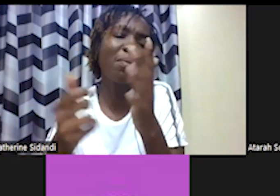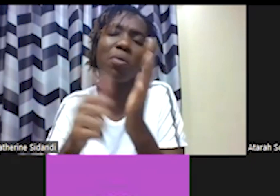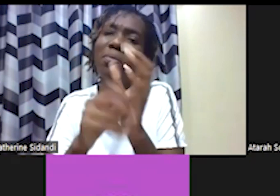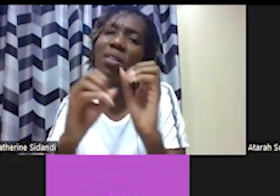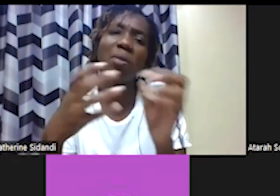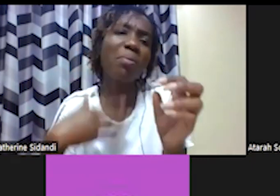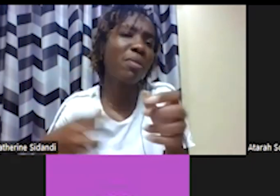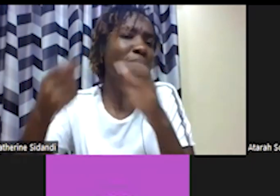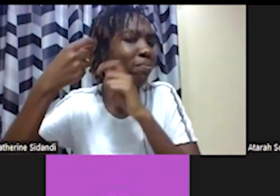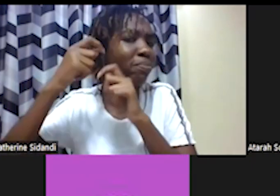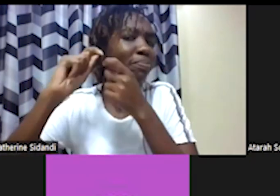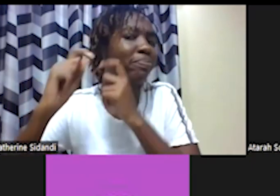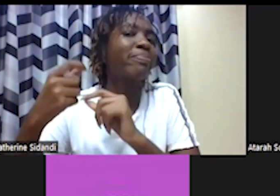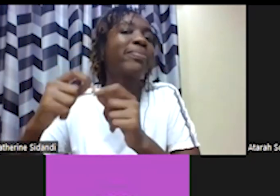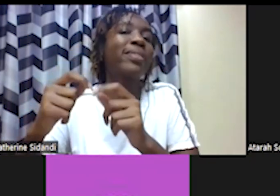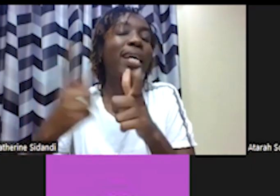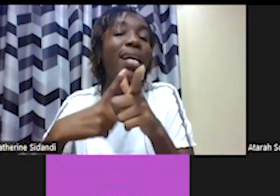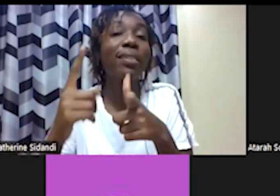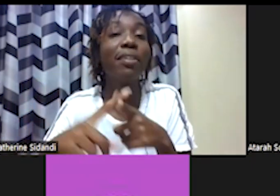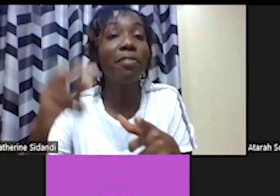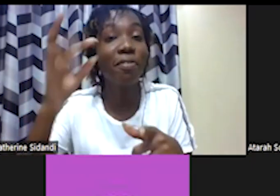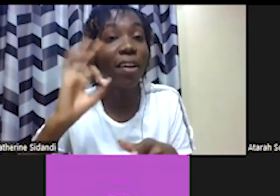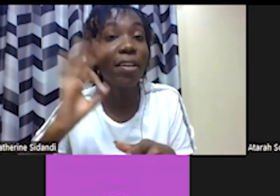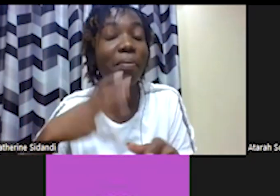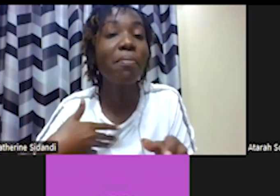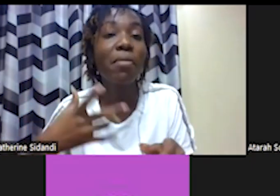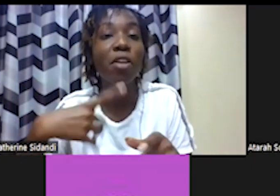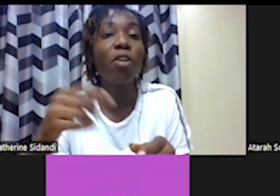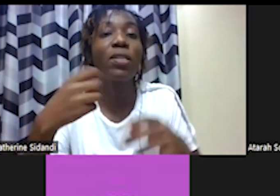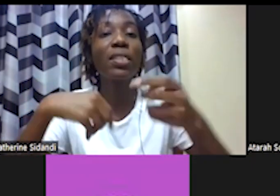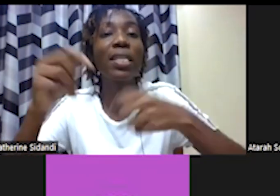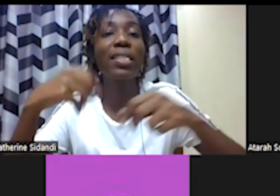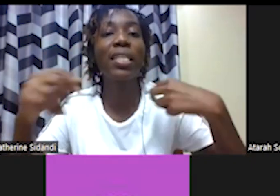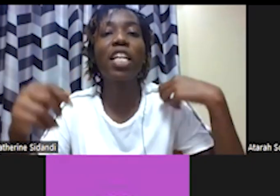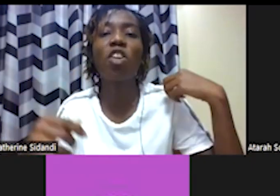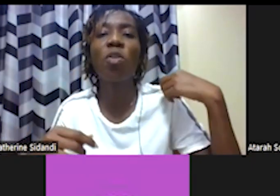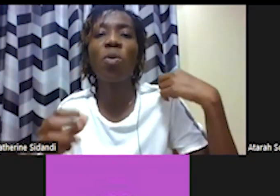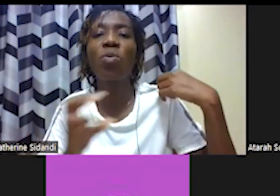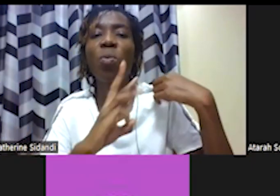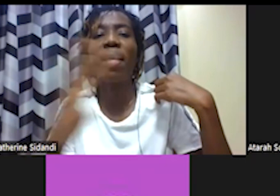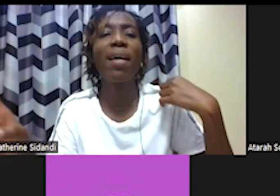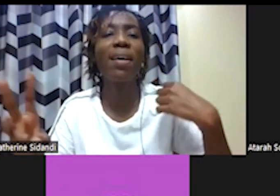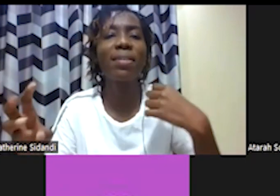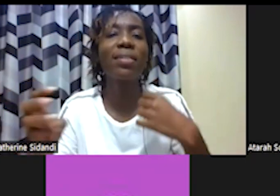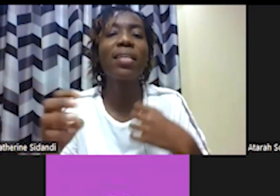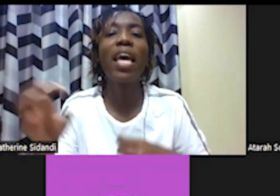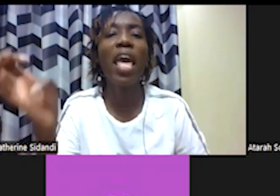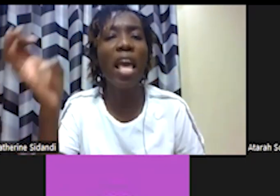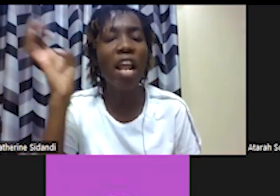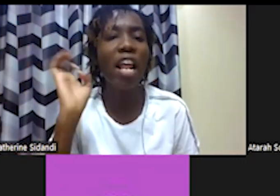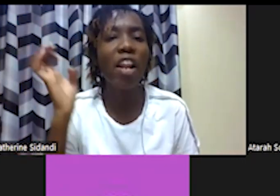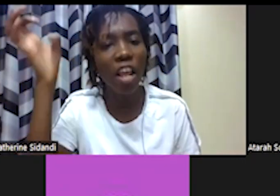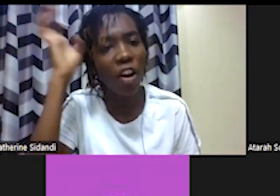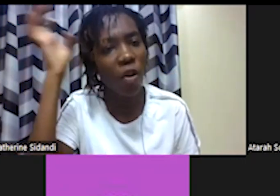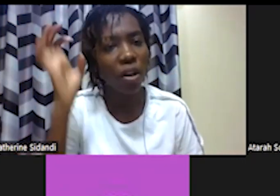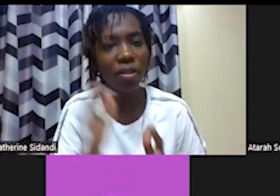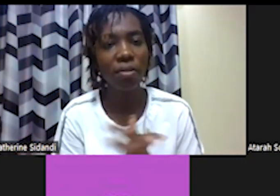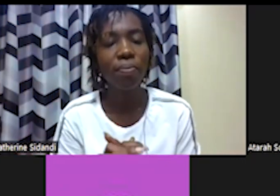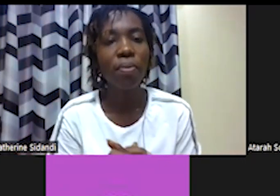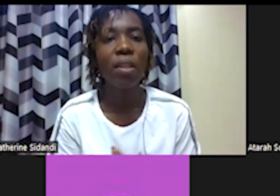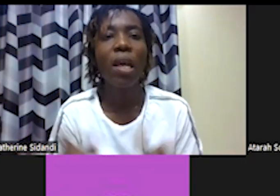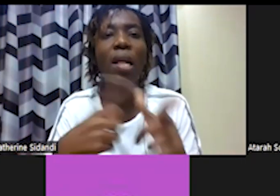hair. Then on Friday, I go and sell clothes at West Eldoret, Juakali. And people would